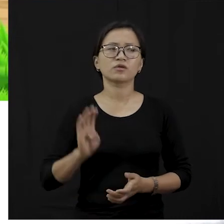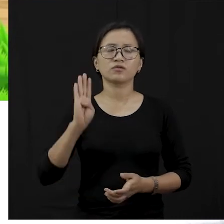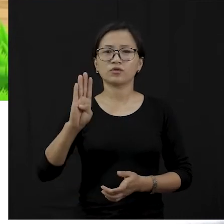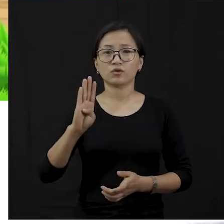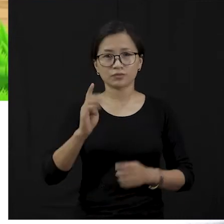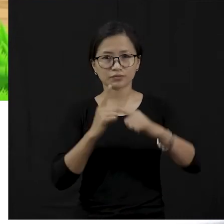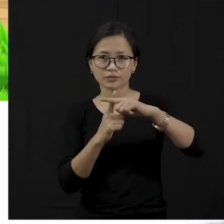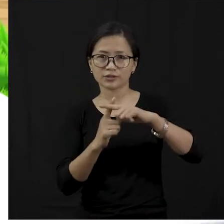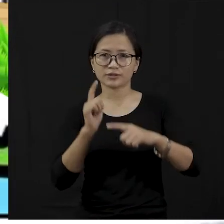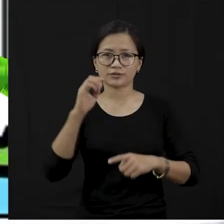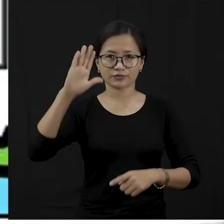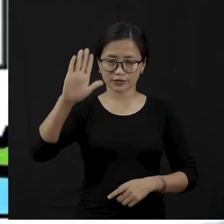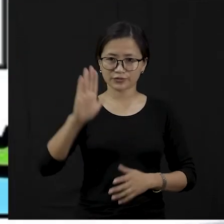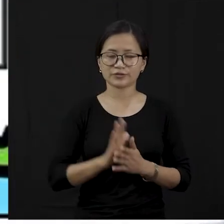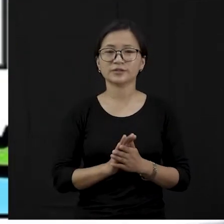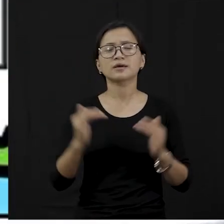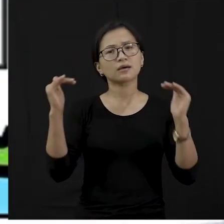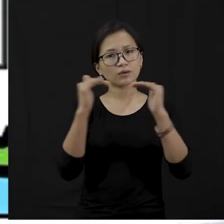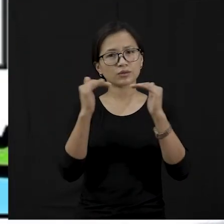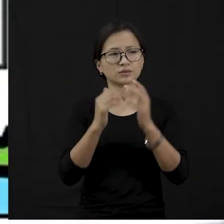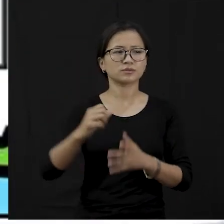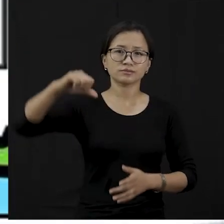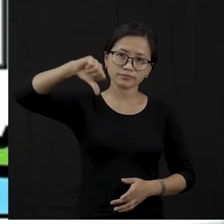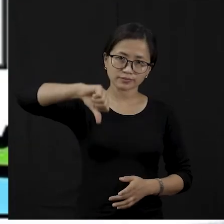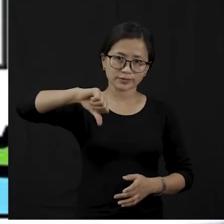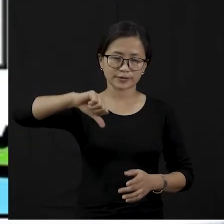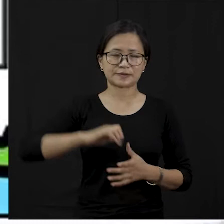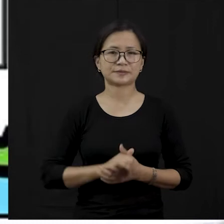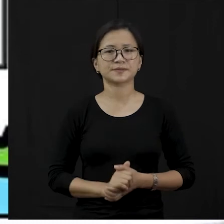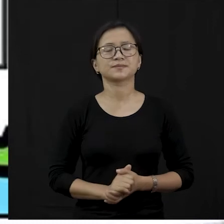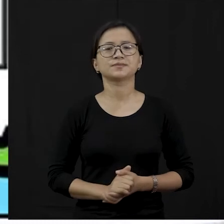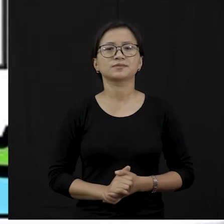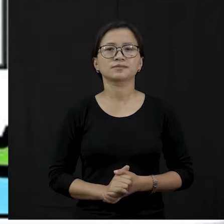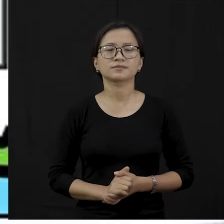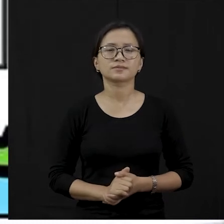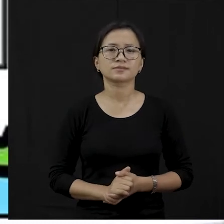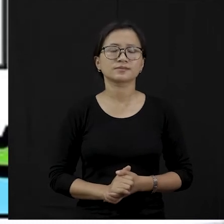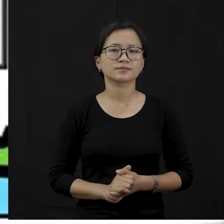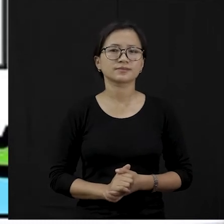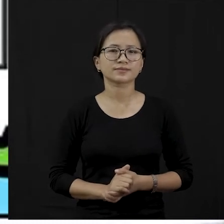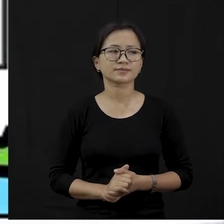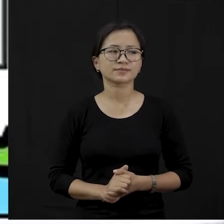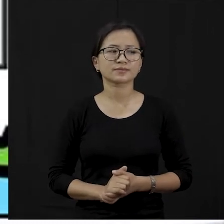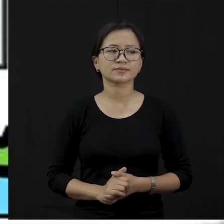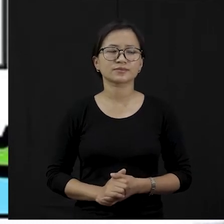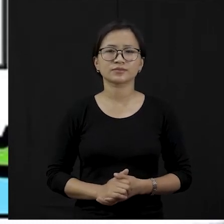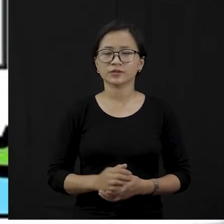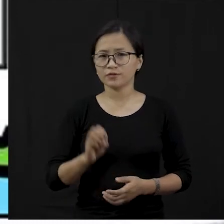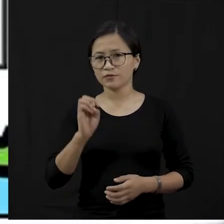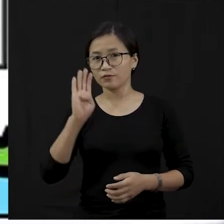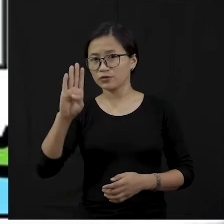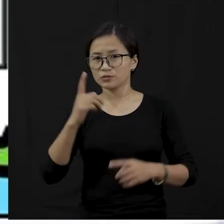to 9. Then, look here. we have to find out 4 plus